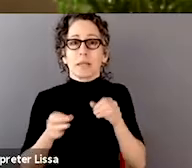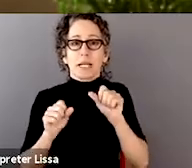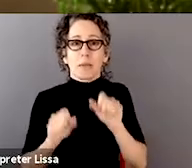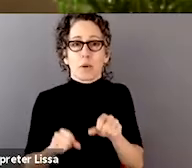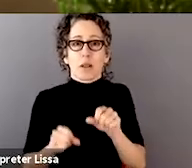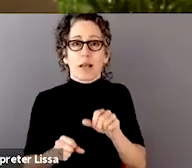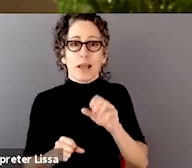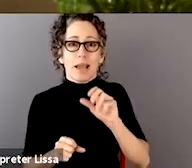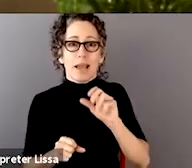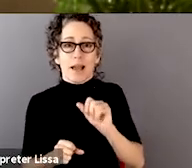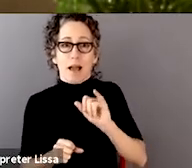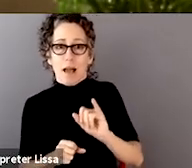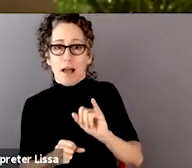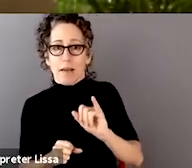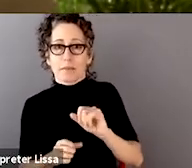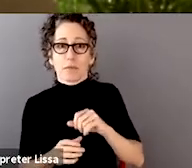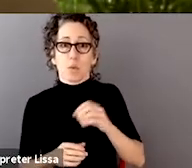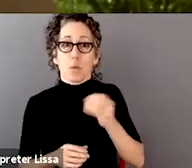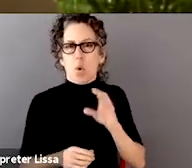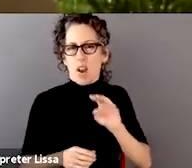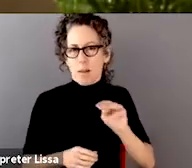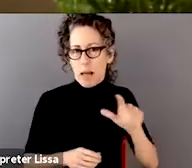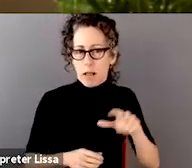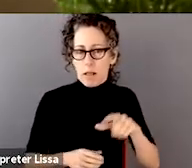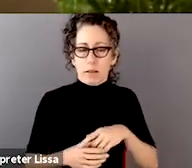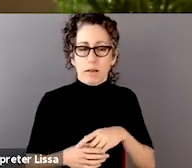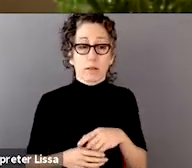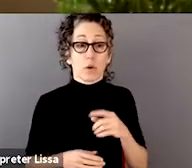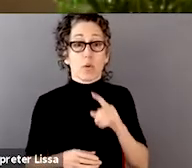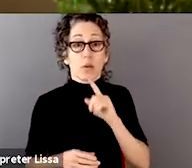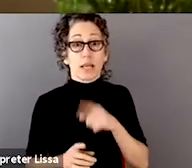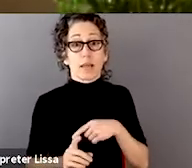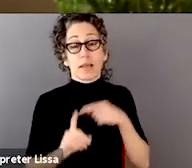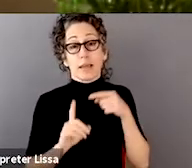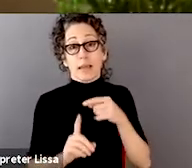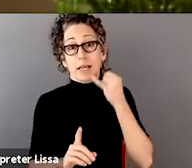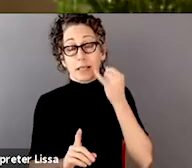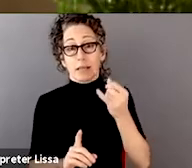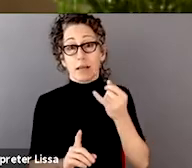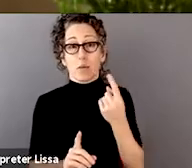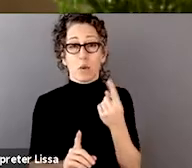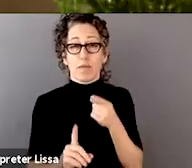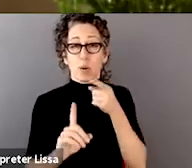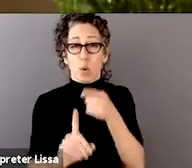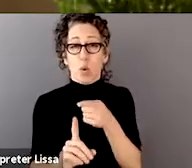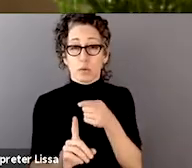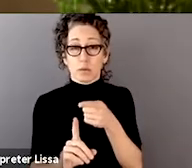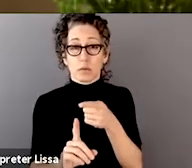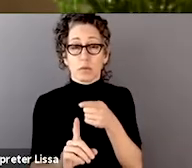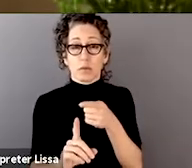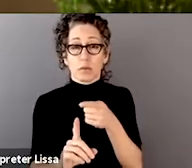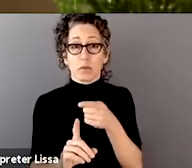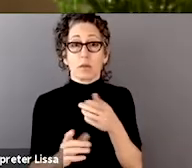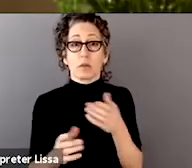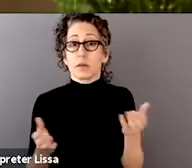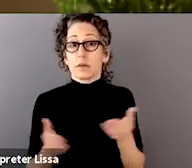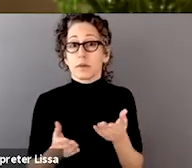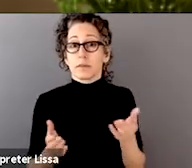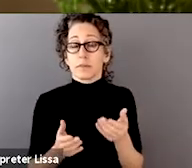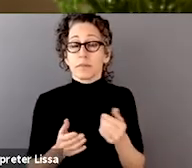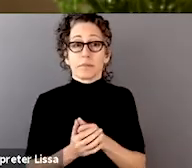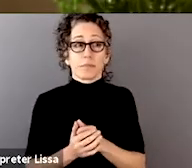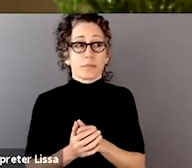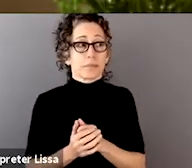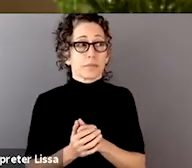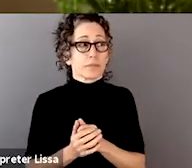ML. And the idea or one of the goals of doing so or being interested in this topic is